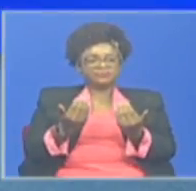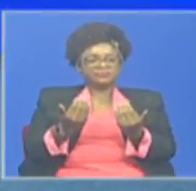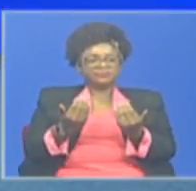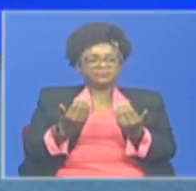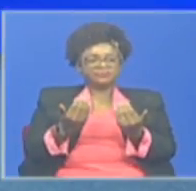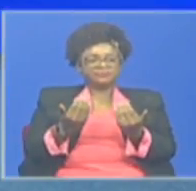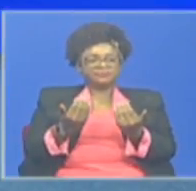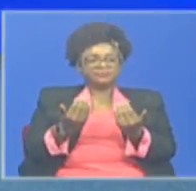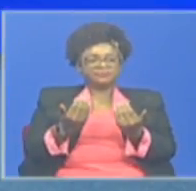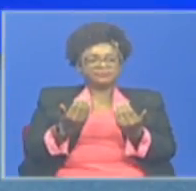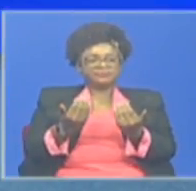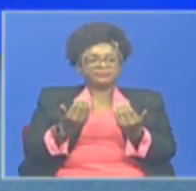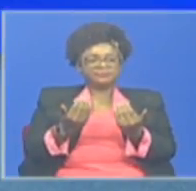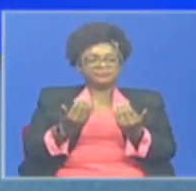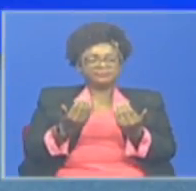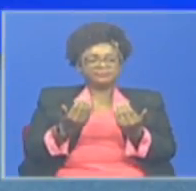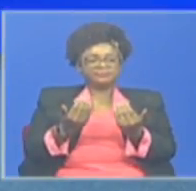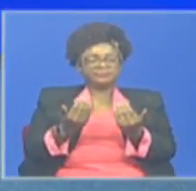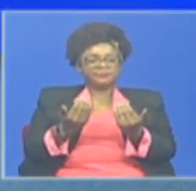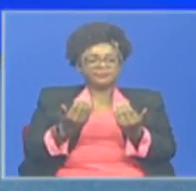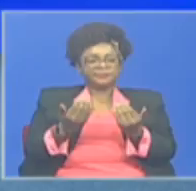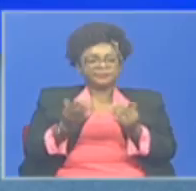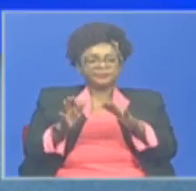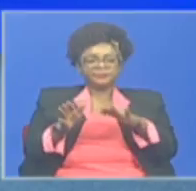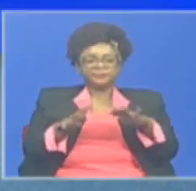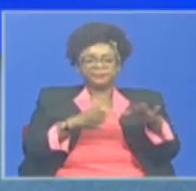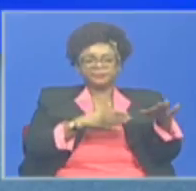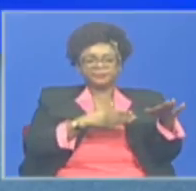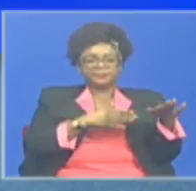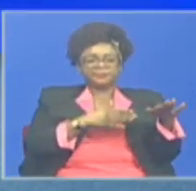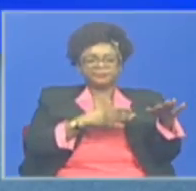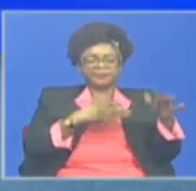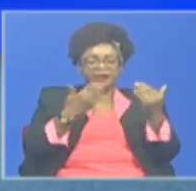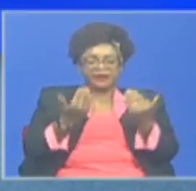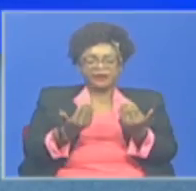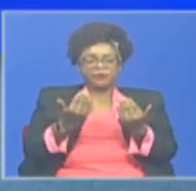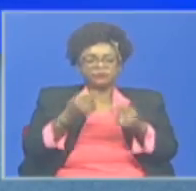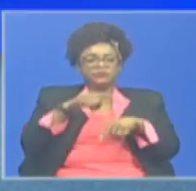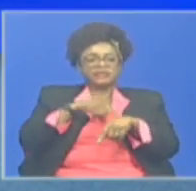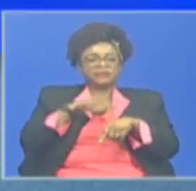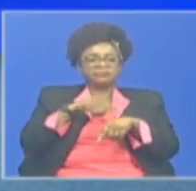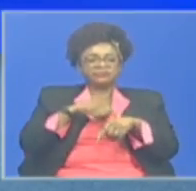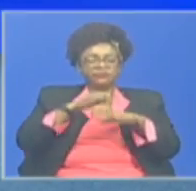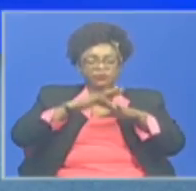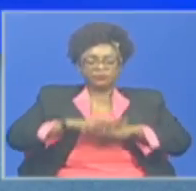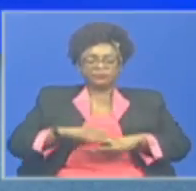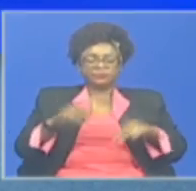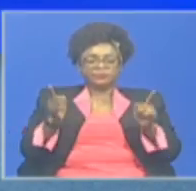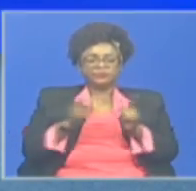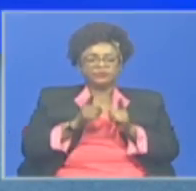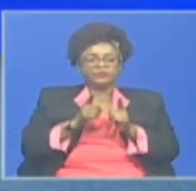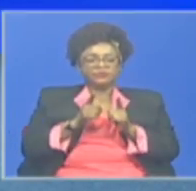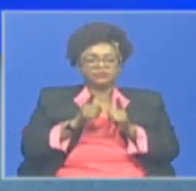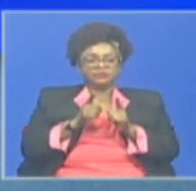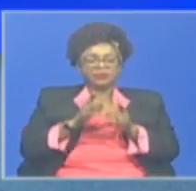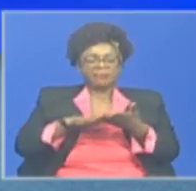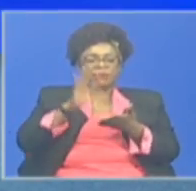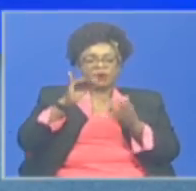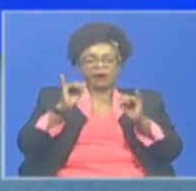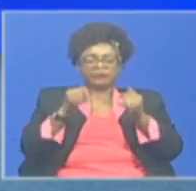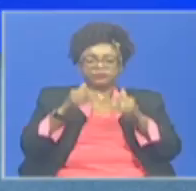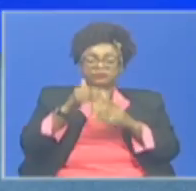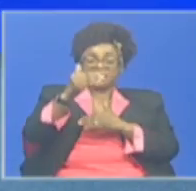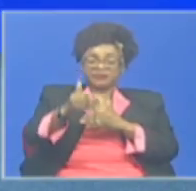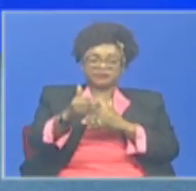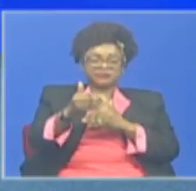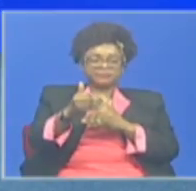Right, away from your views on what the health workers are doing out there, time now for our first break. We'll be right back after a few